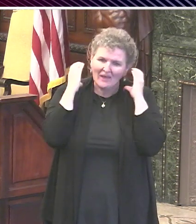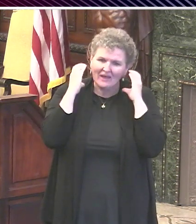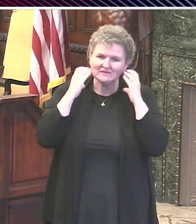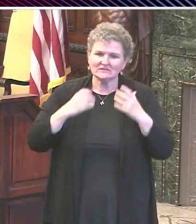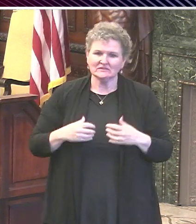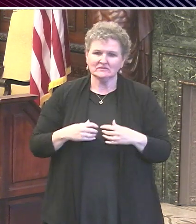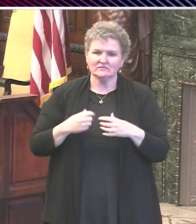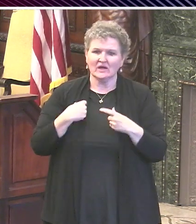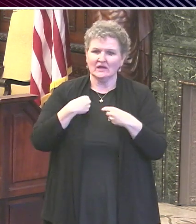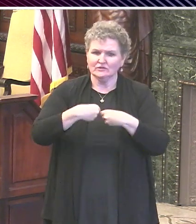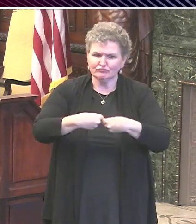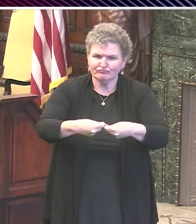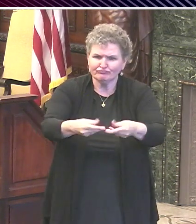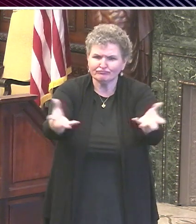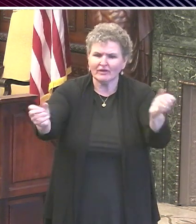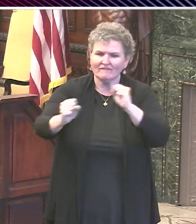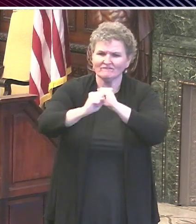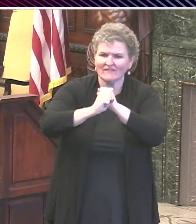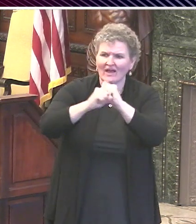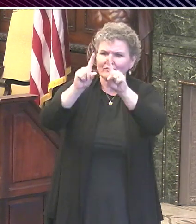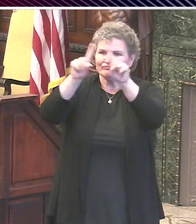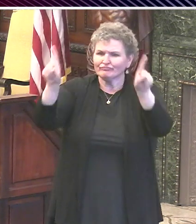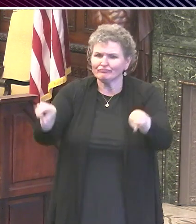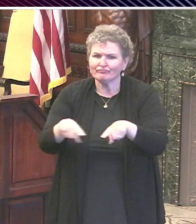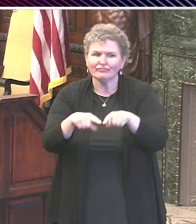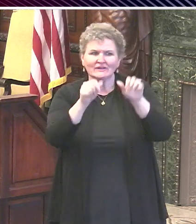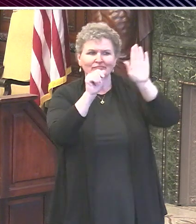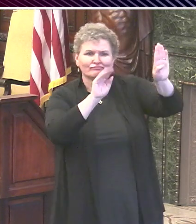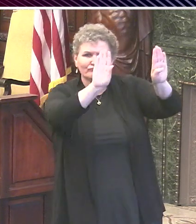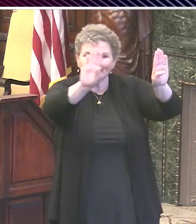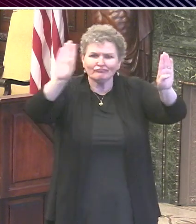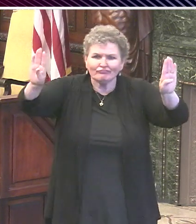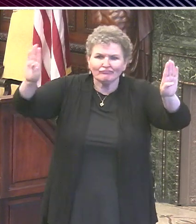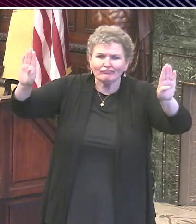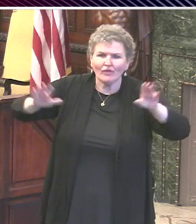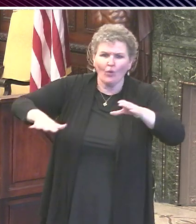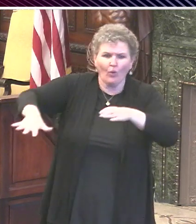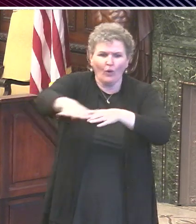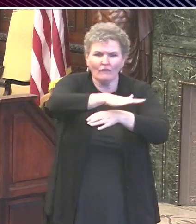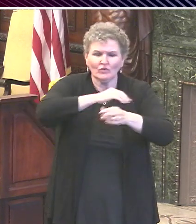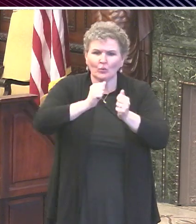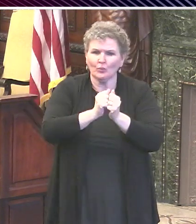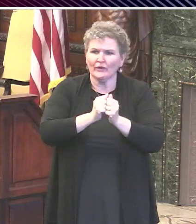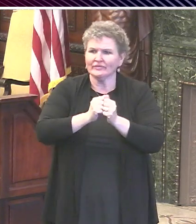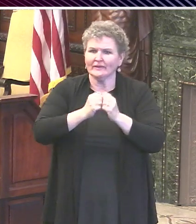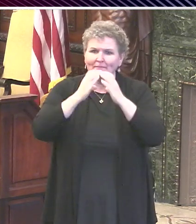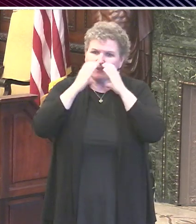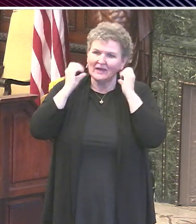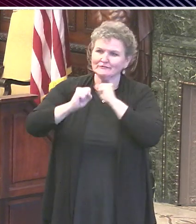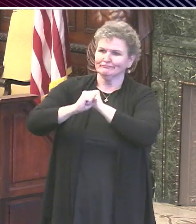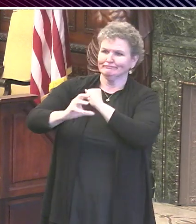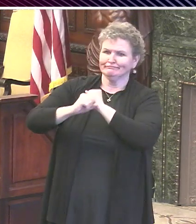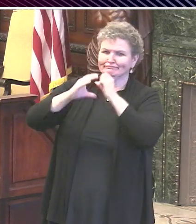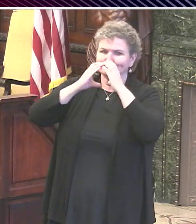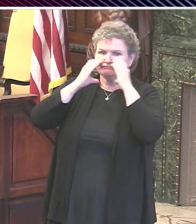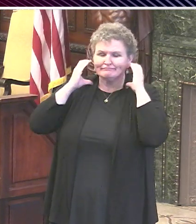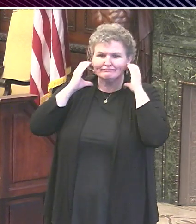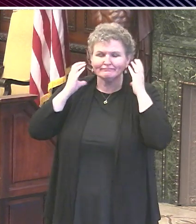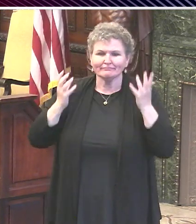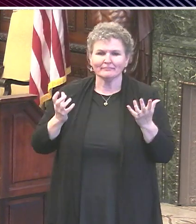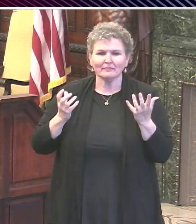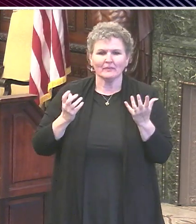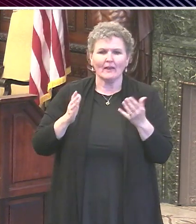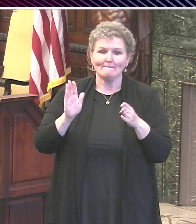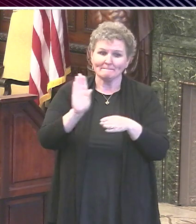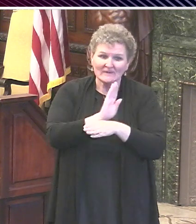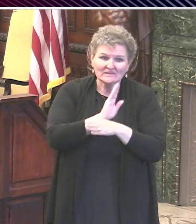distributing flyers and posters to more businesses across the city. We'll continue to do that. So the businesses will be giving you a reminder that you need to wear